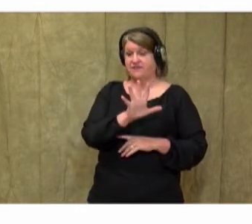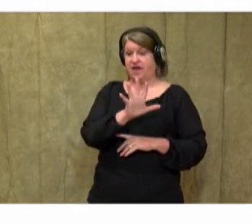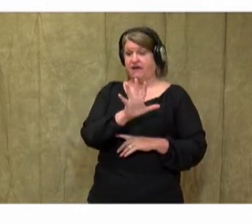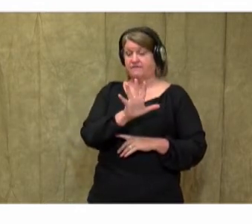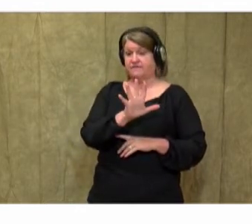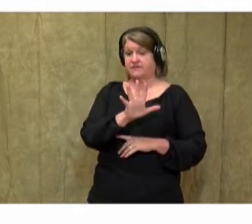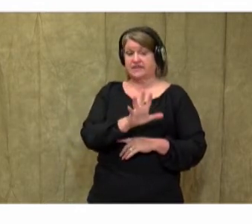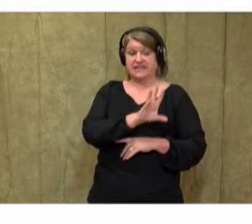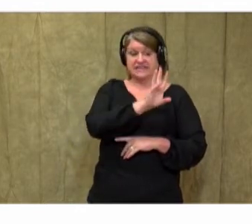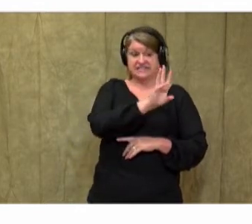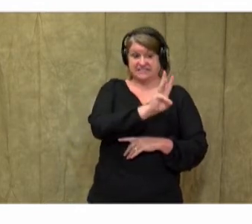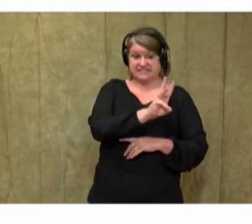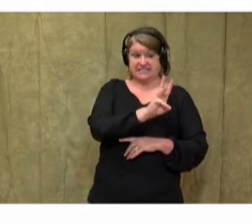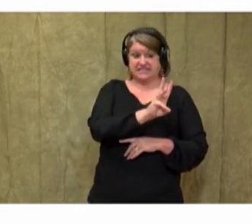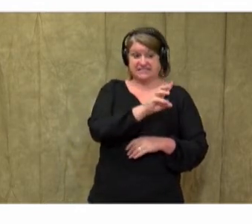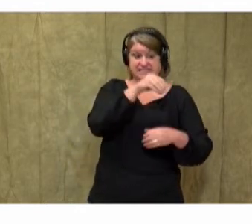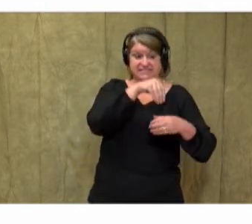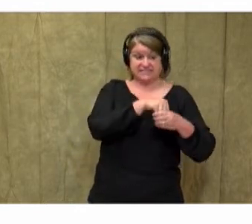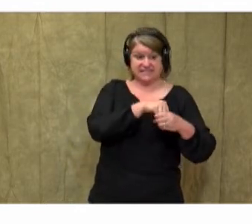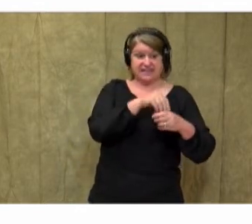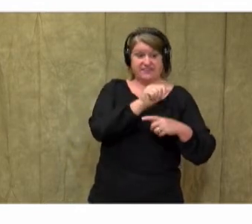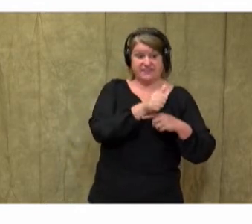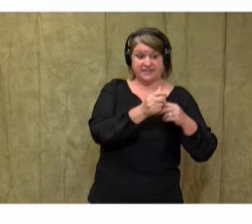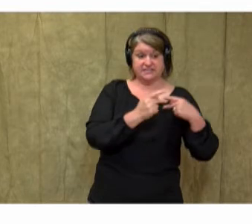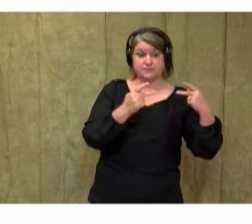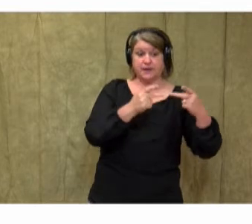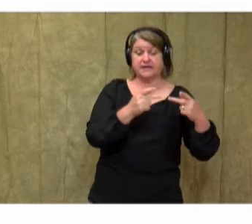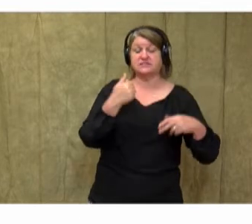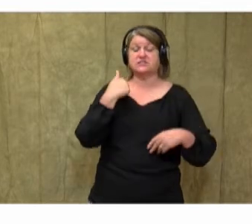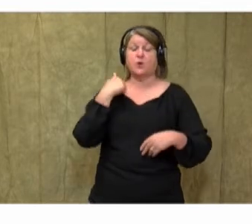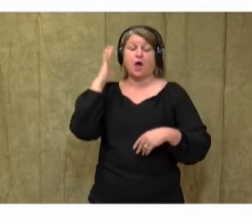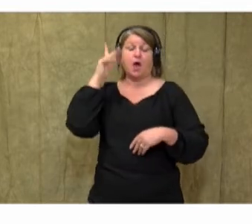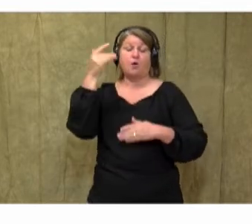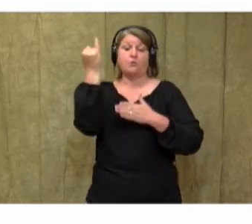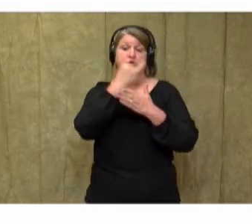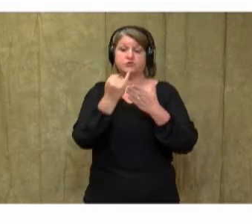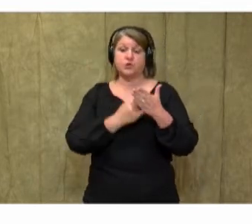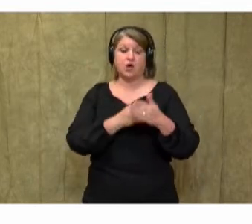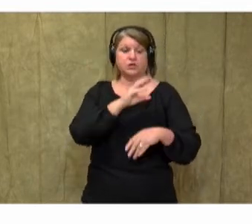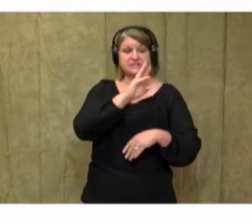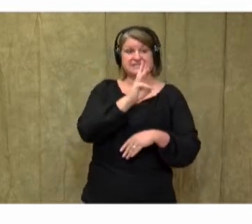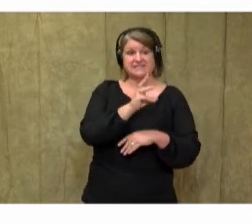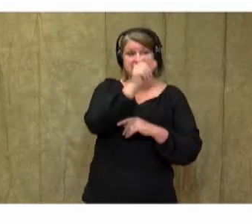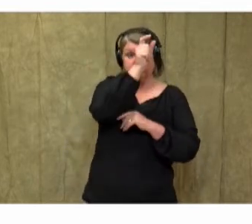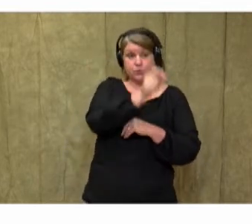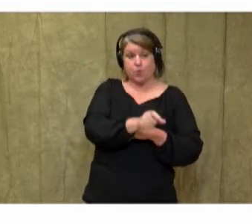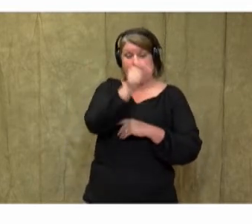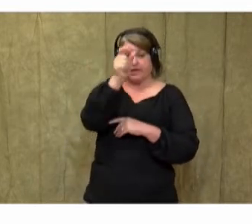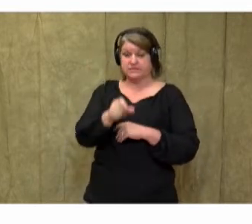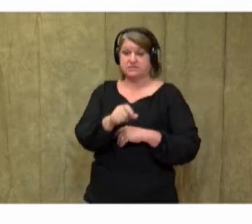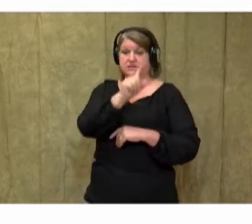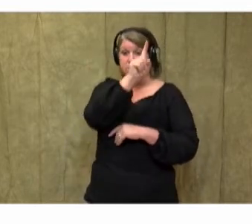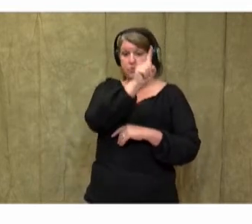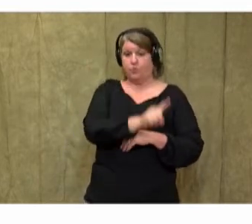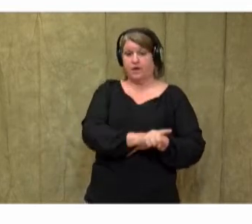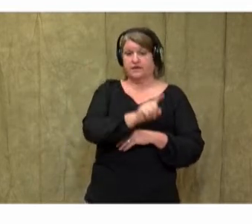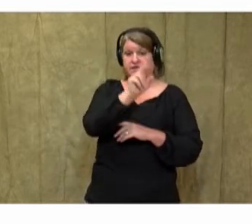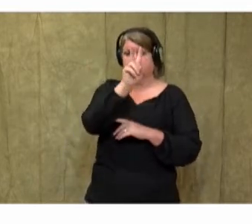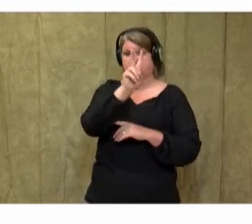65. The 6 is in the tens place, so I'm going to draw 6 rods. 1, 2, 3,